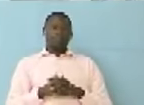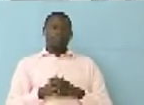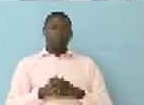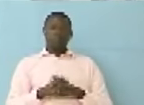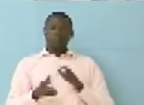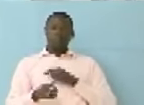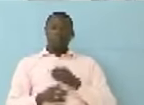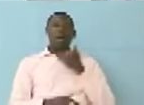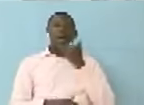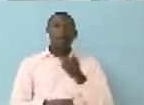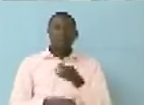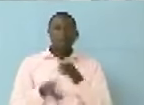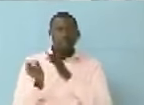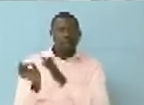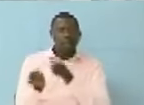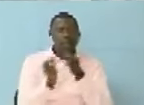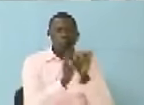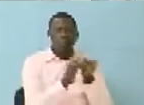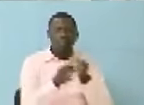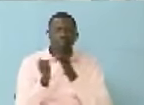he was asked to explain.